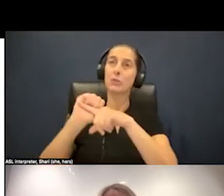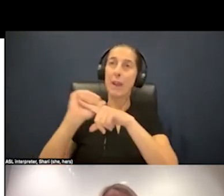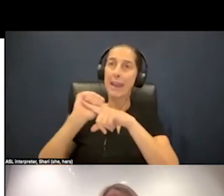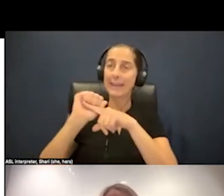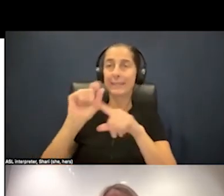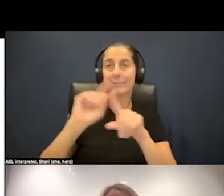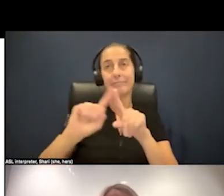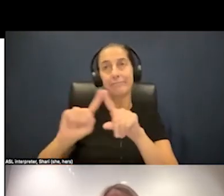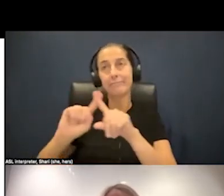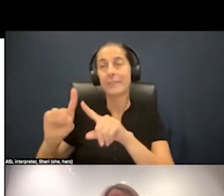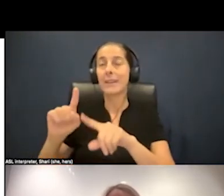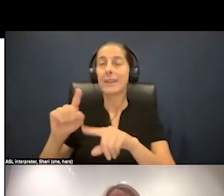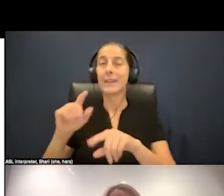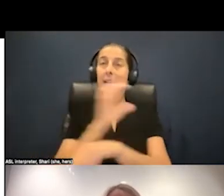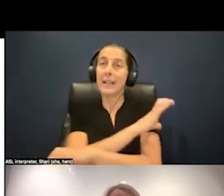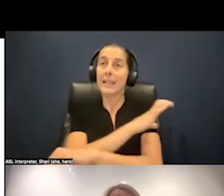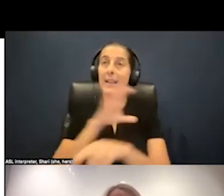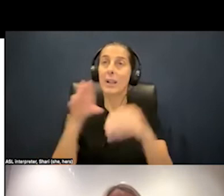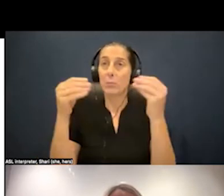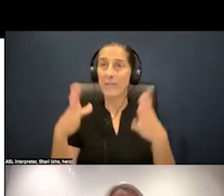to hopefully get them to match the